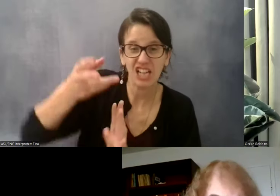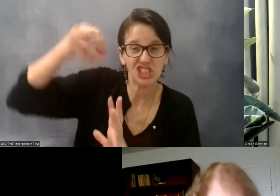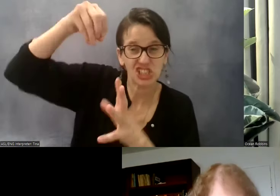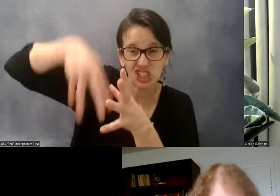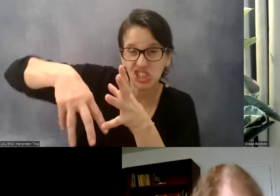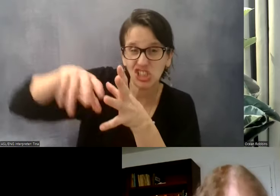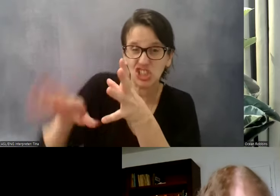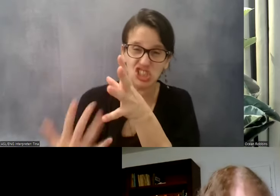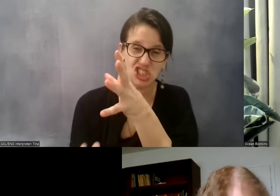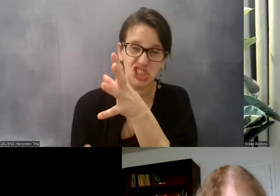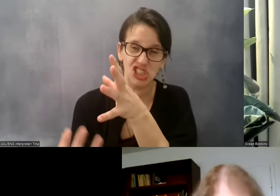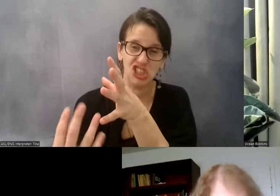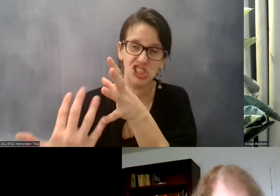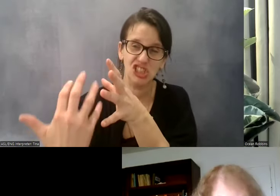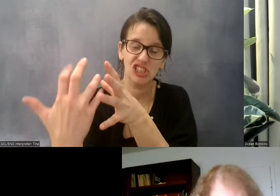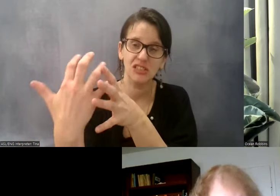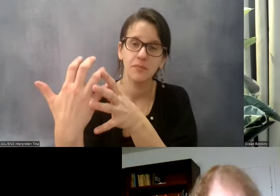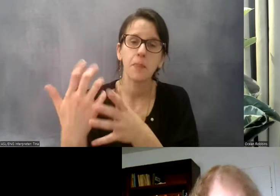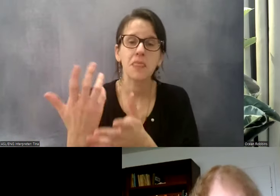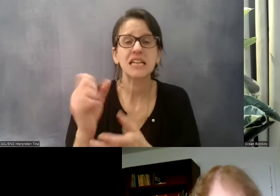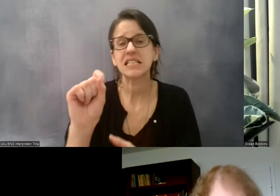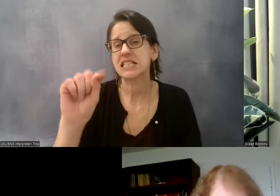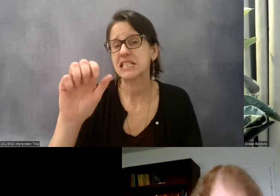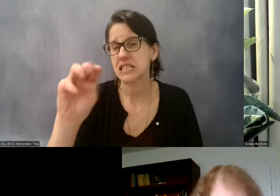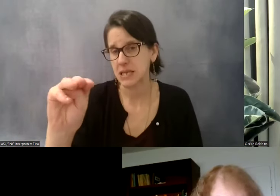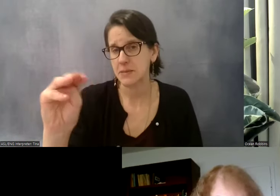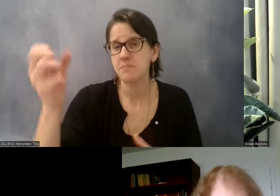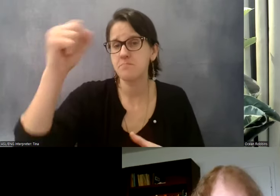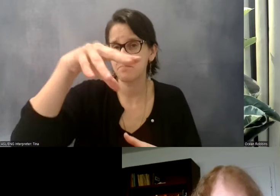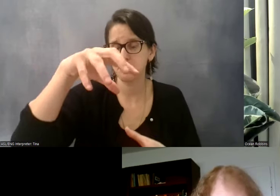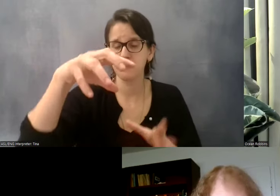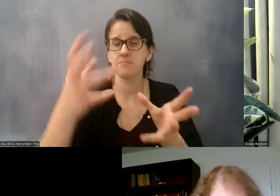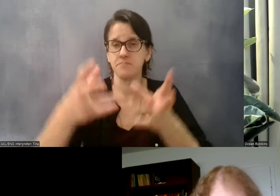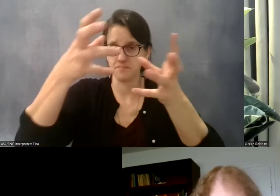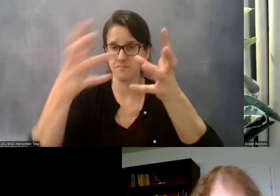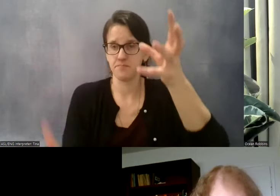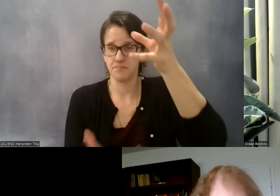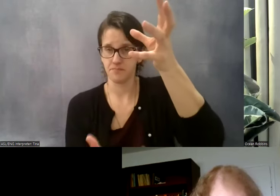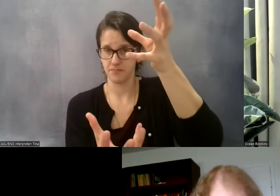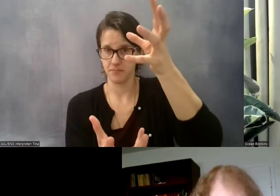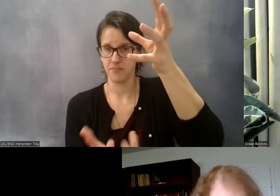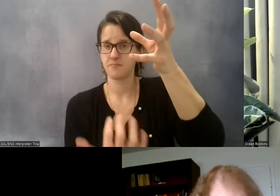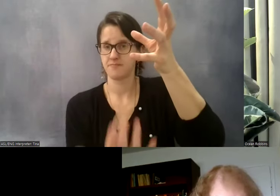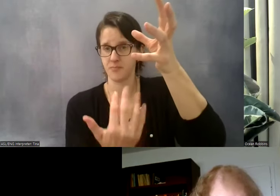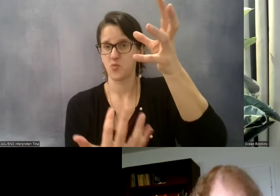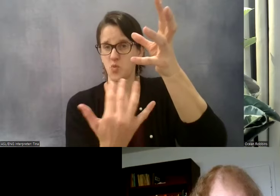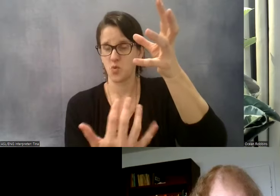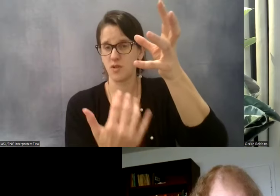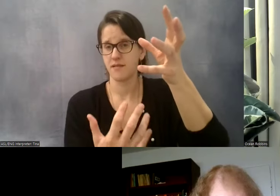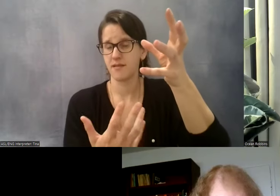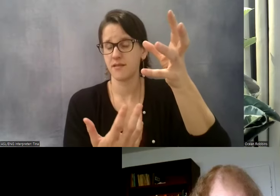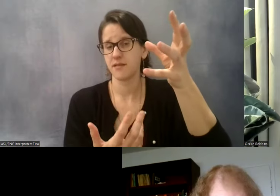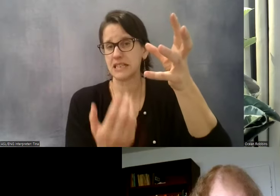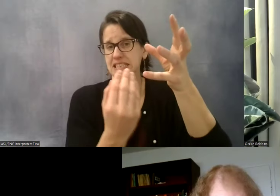Steaming's good. Boiling's not quite as good because you get a lot of nutrients lost in the water, unless you're going to drink the stock water, in which case that's fine, like in a